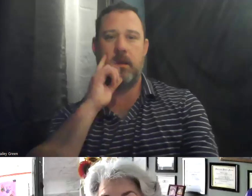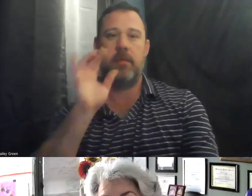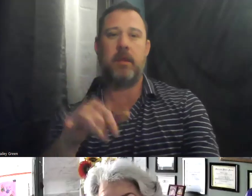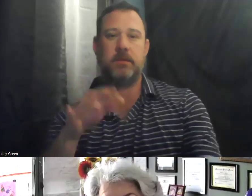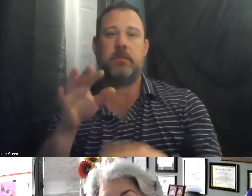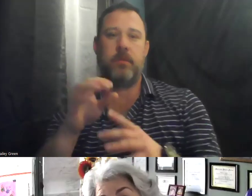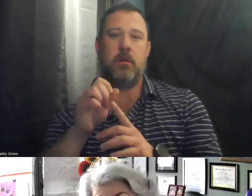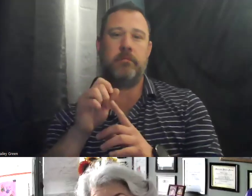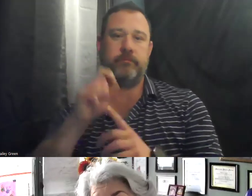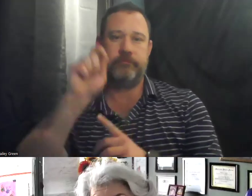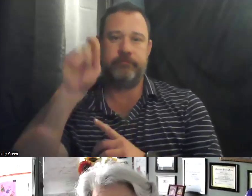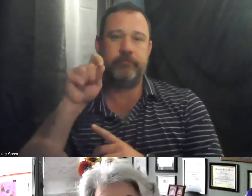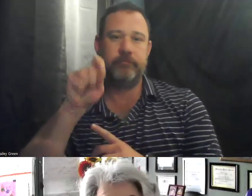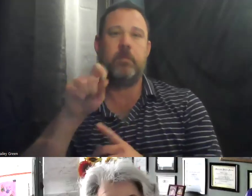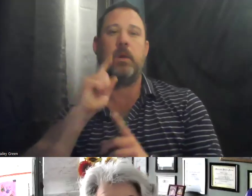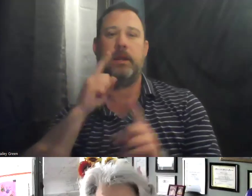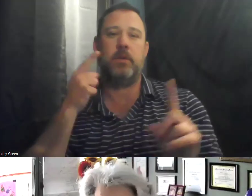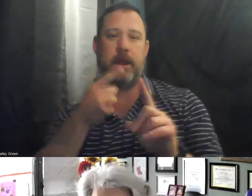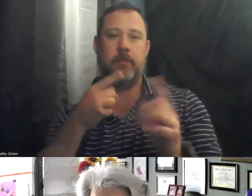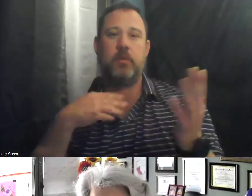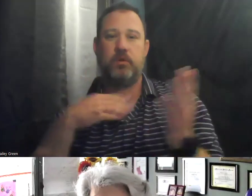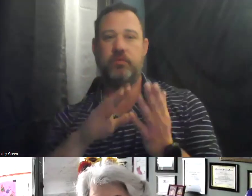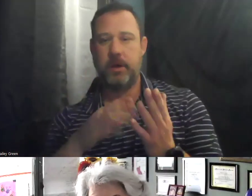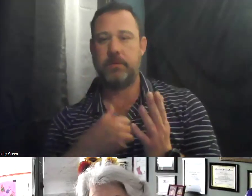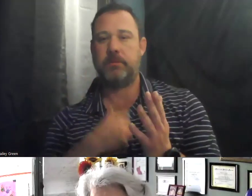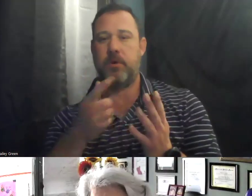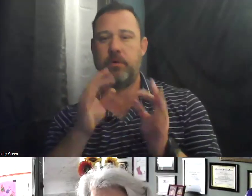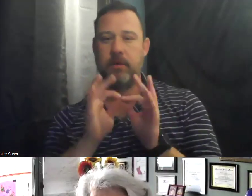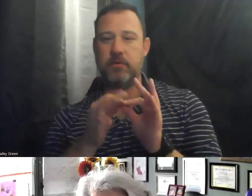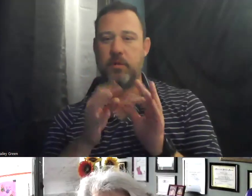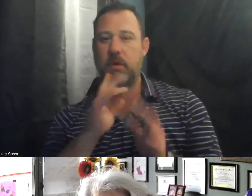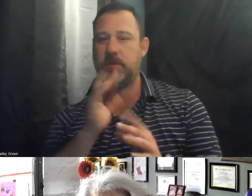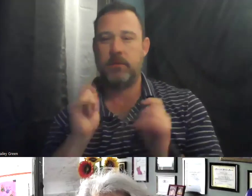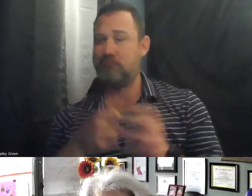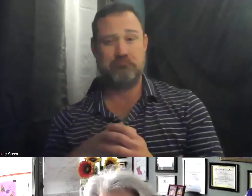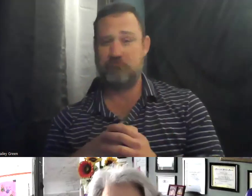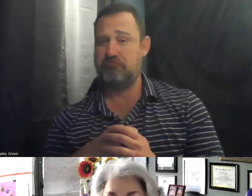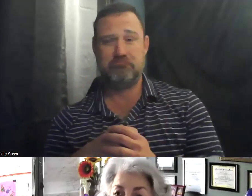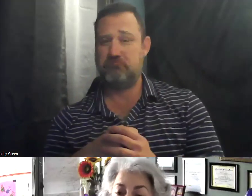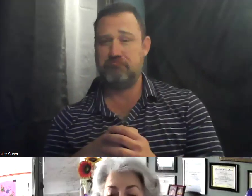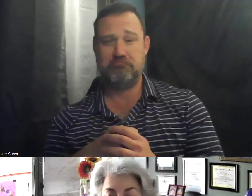point that we need to aim to address. And I'm sorry to the interpreter that I speak too quickly.